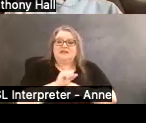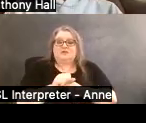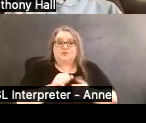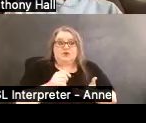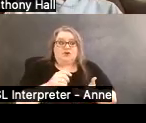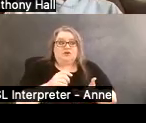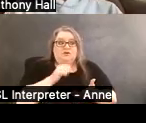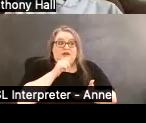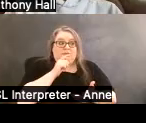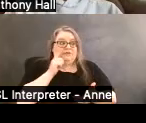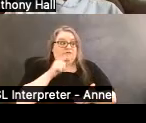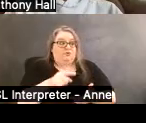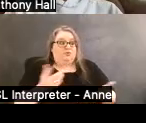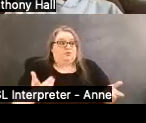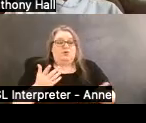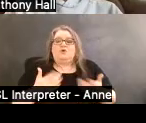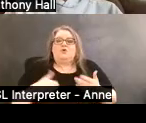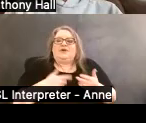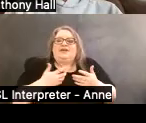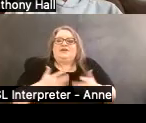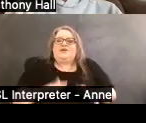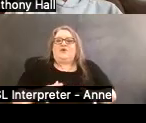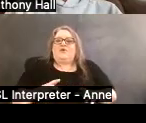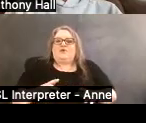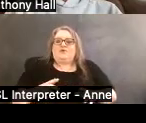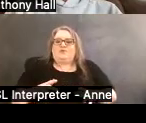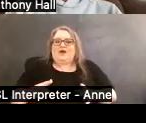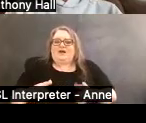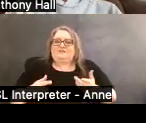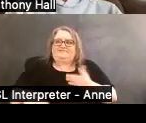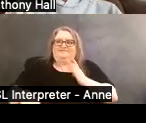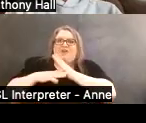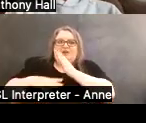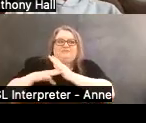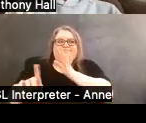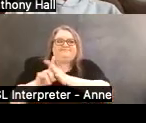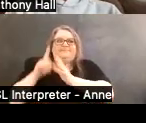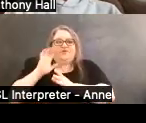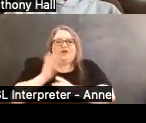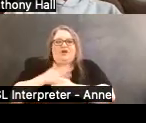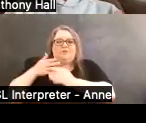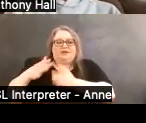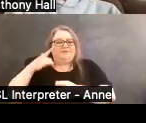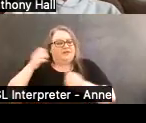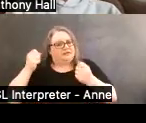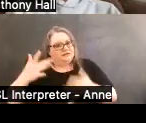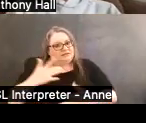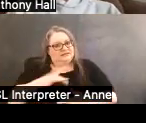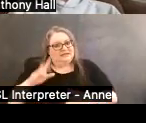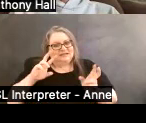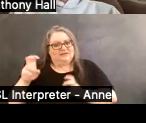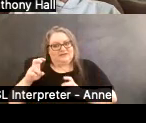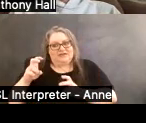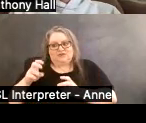don't want to put our participants in harm's way in that way because we're dealing with so many sensitive issues around what they're going